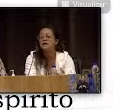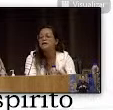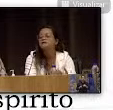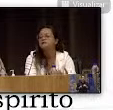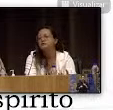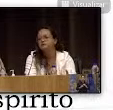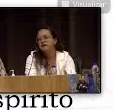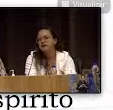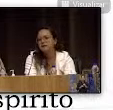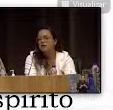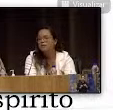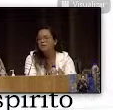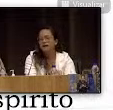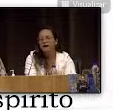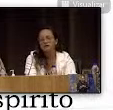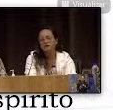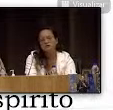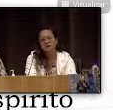And